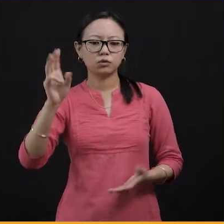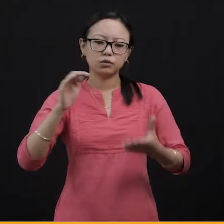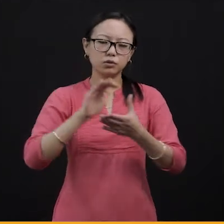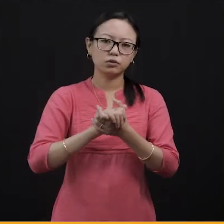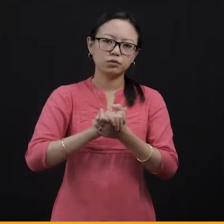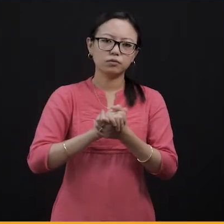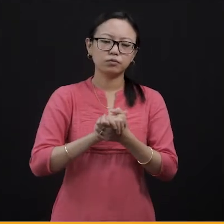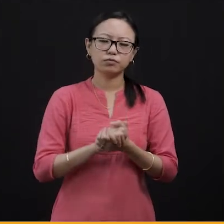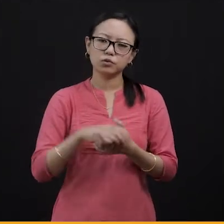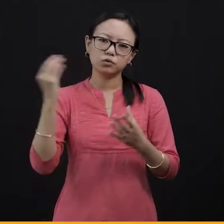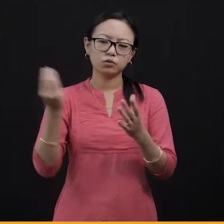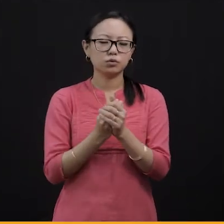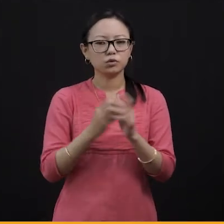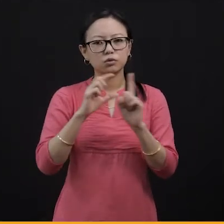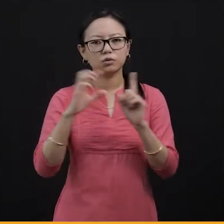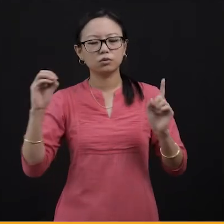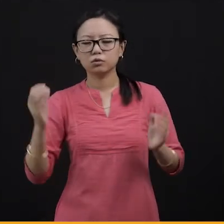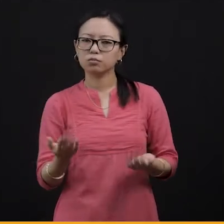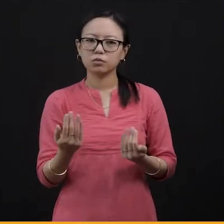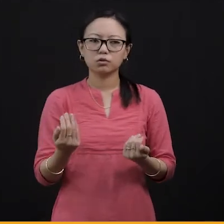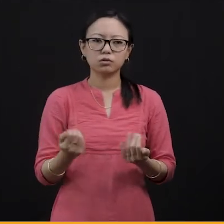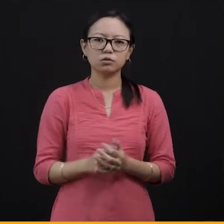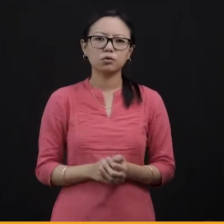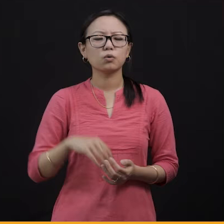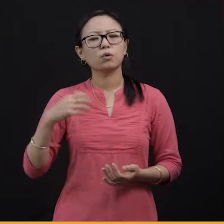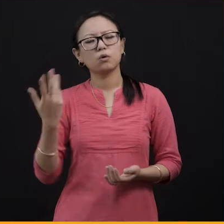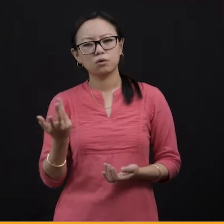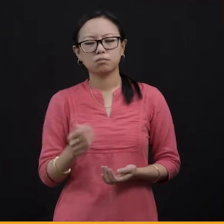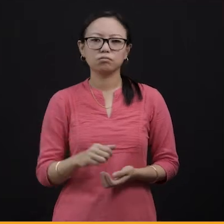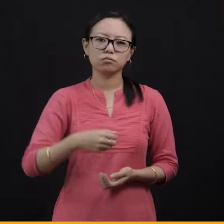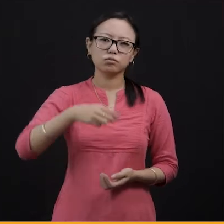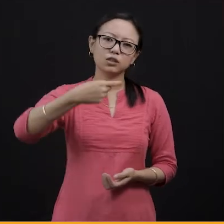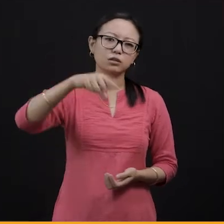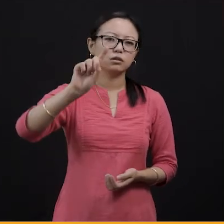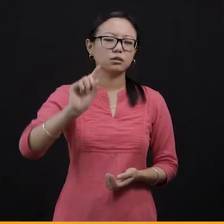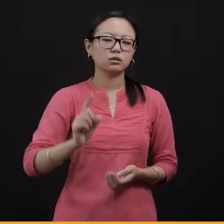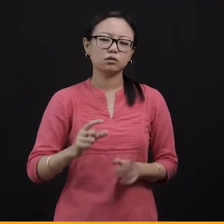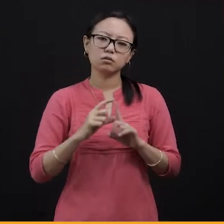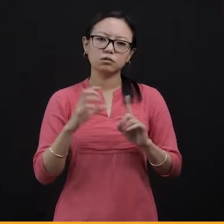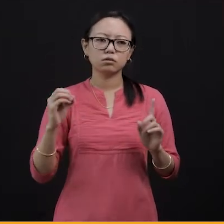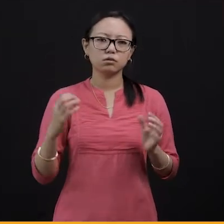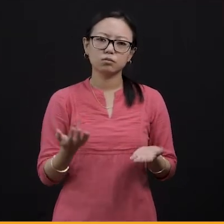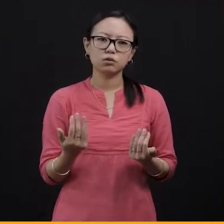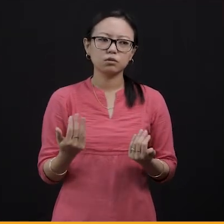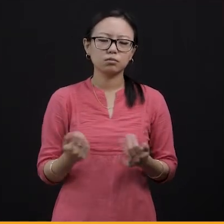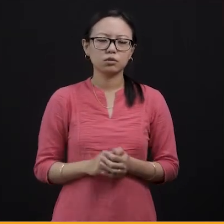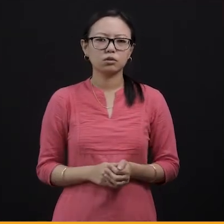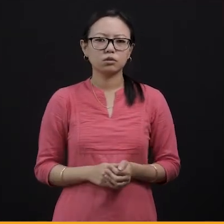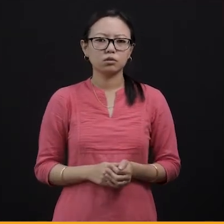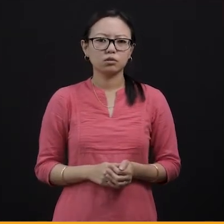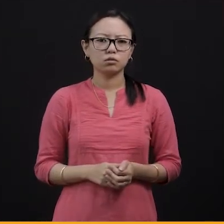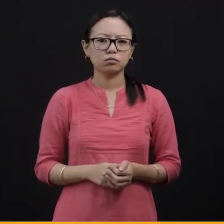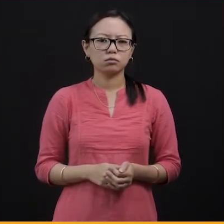place, or you can do this activity by yourself. And at the end of this, I want to ask